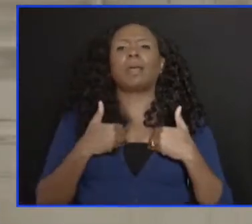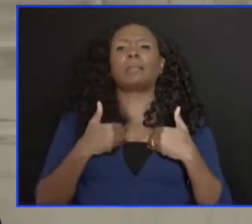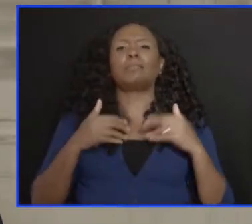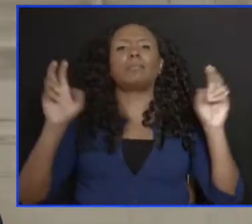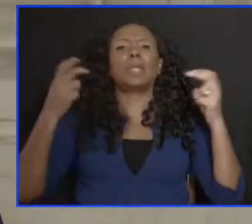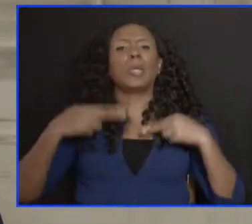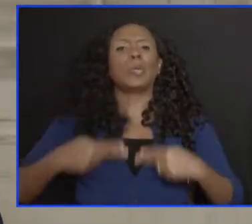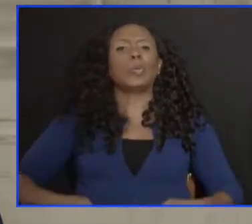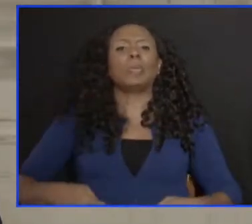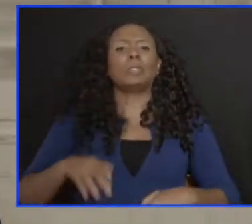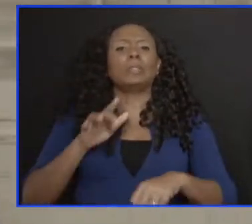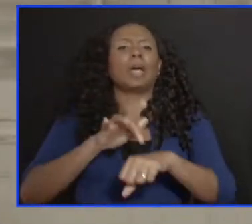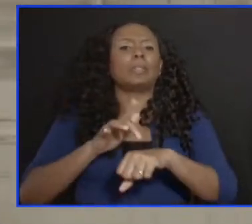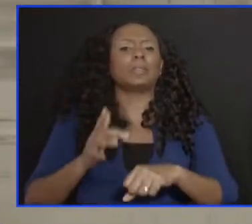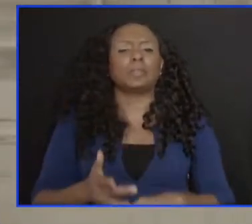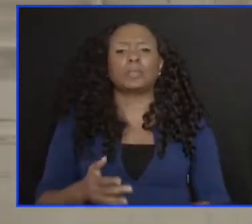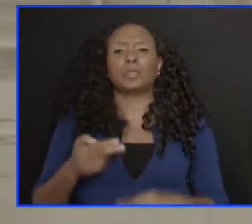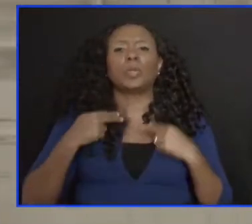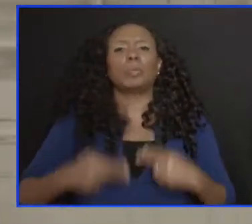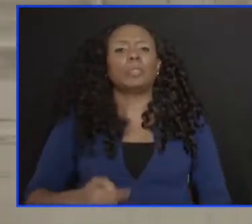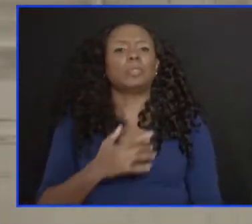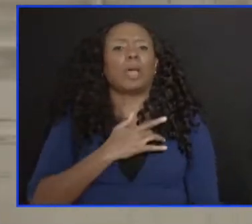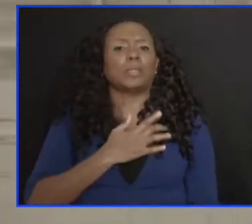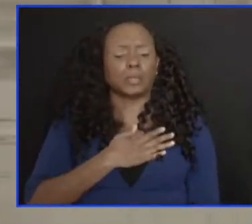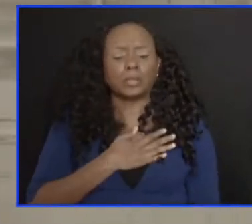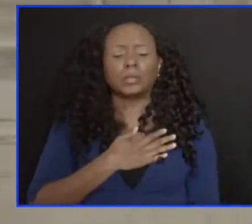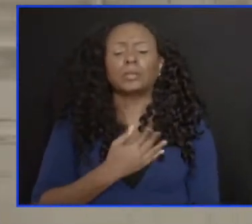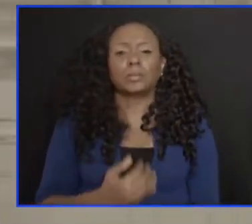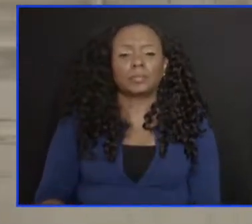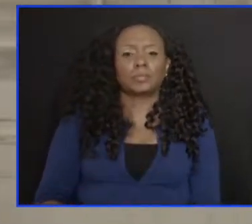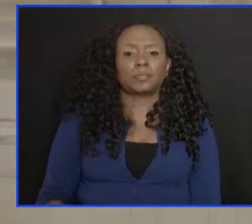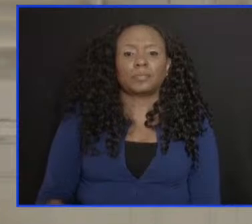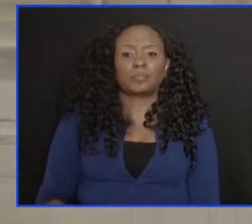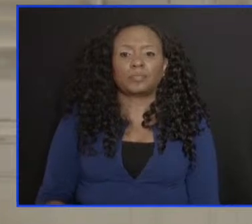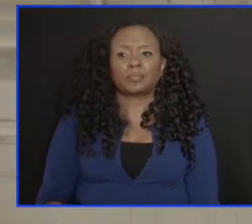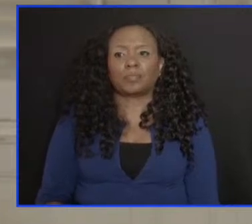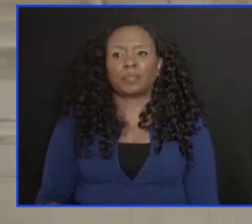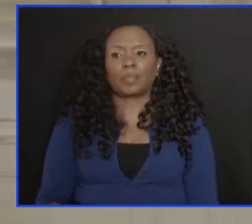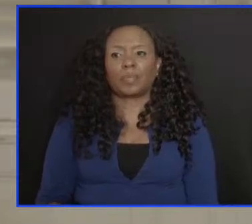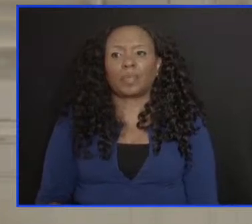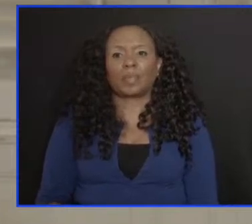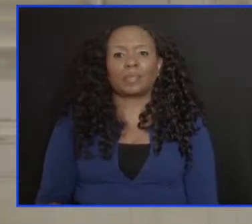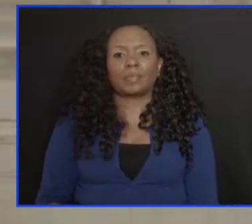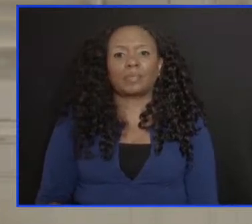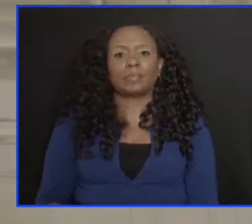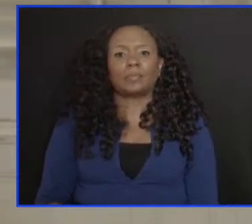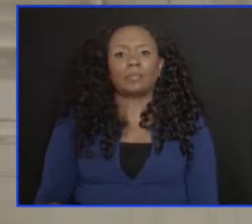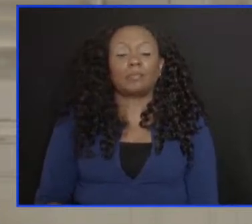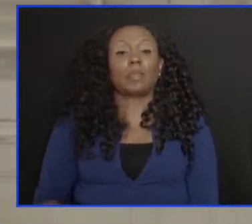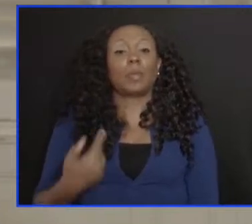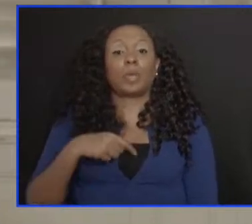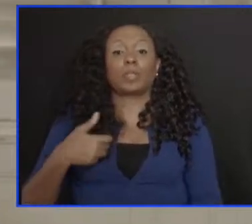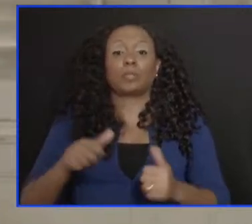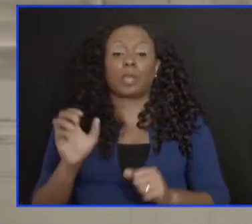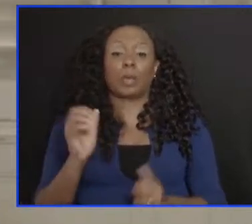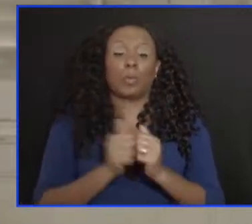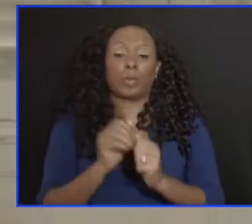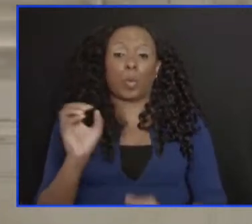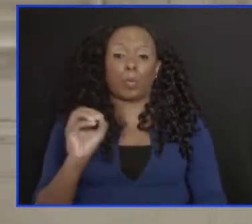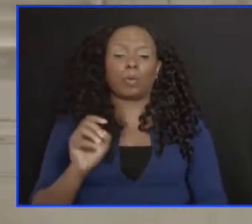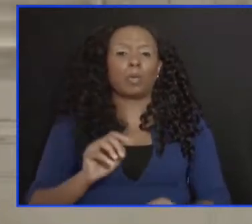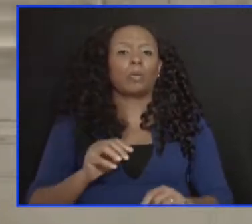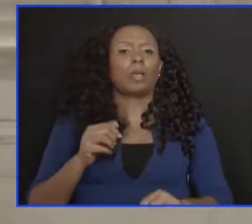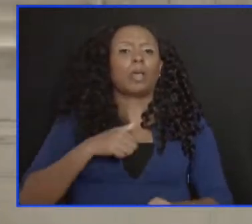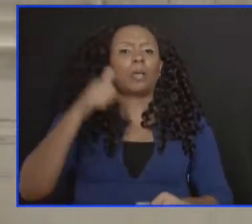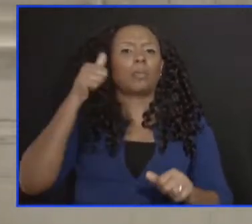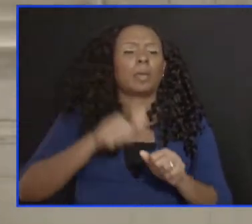and this particular Omicron outbreak has to change. If I'd looked, and I would probably never try this one in Delta, because Delta was very tricky, and people could